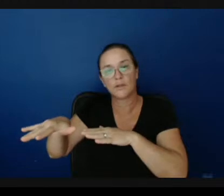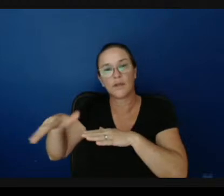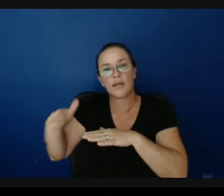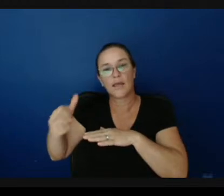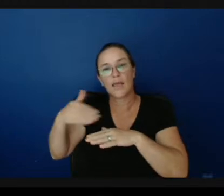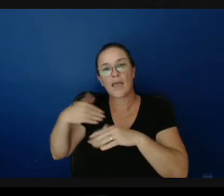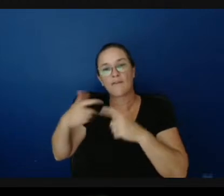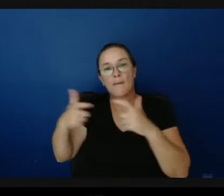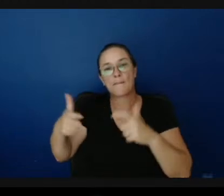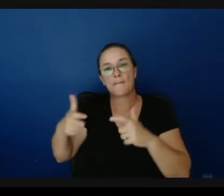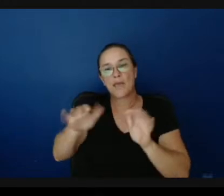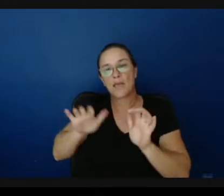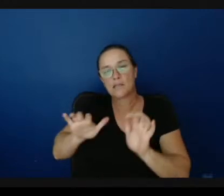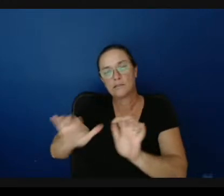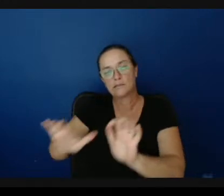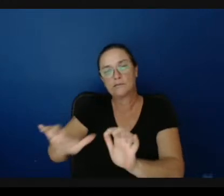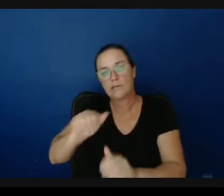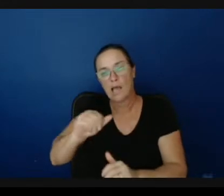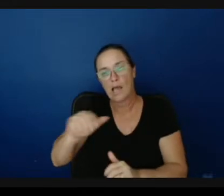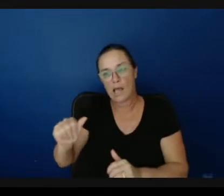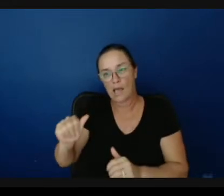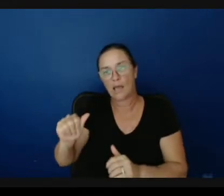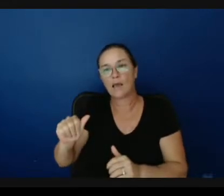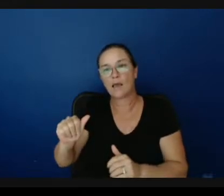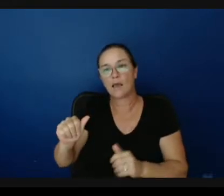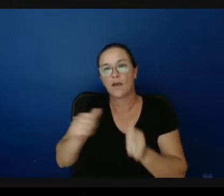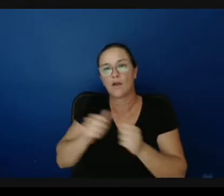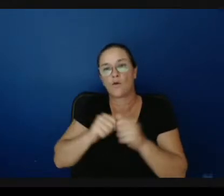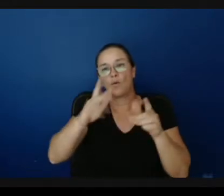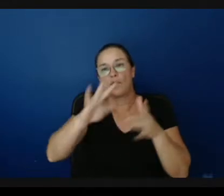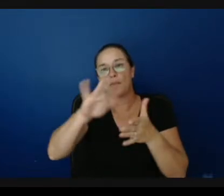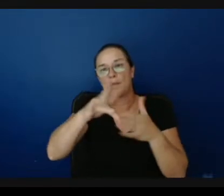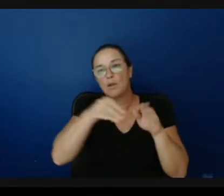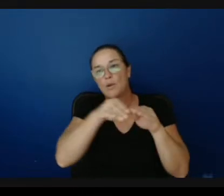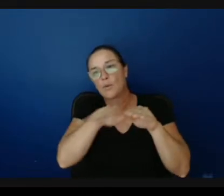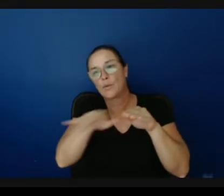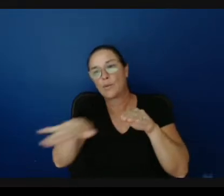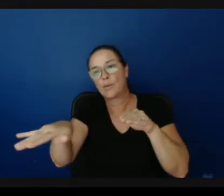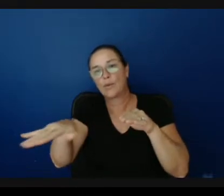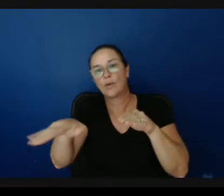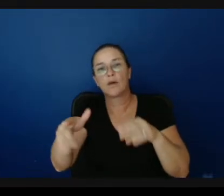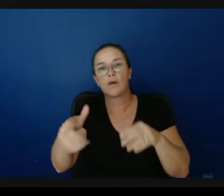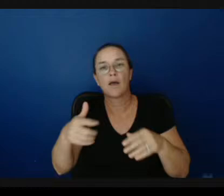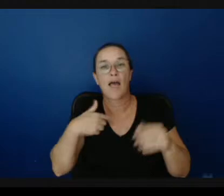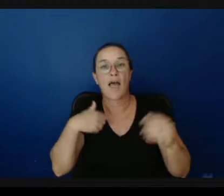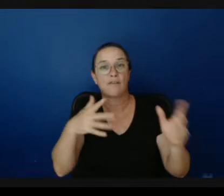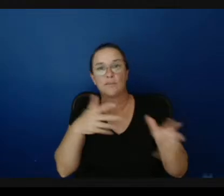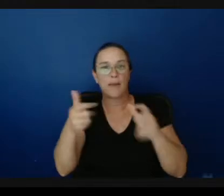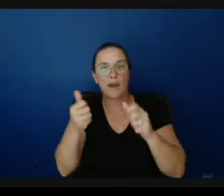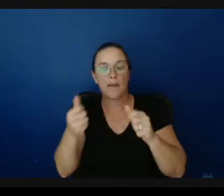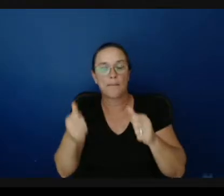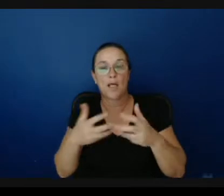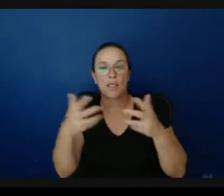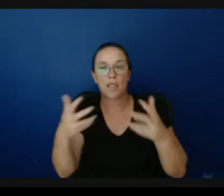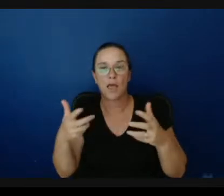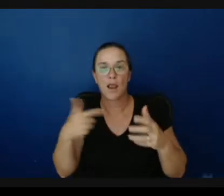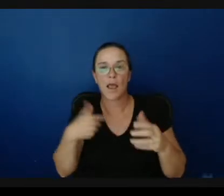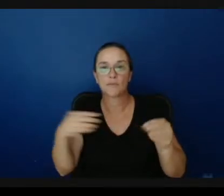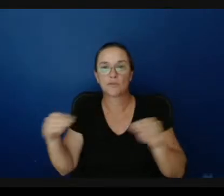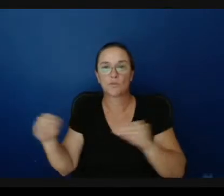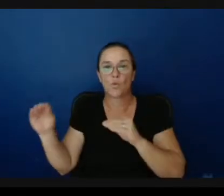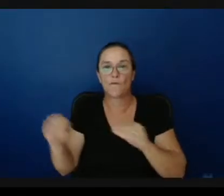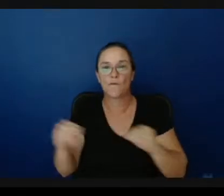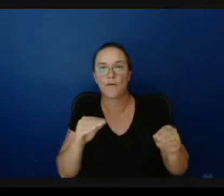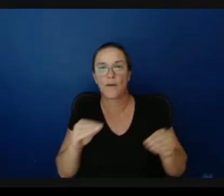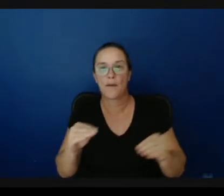flow push that comes through here with a little channelized middle right through here. And so I've sped this up a lot, and I'm just going to rock it back and forth. So